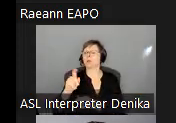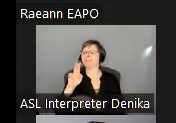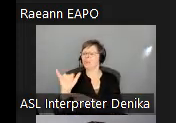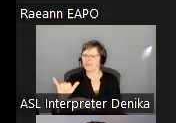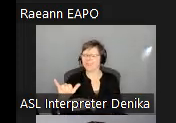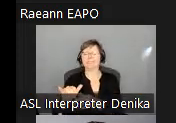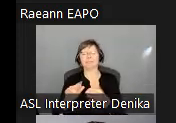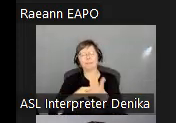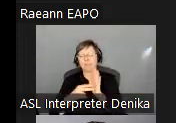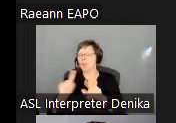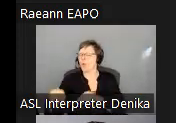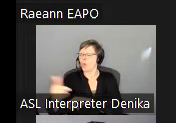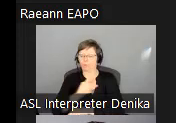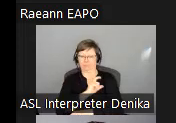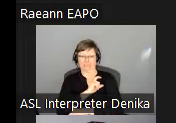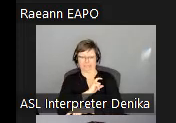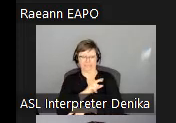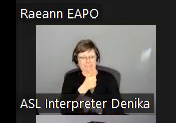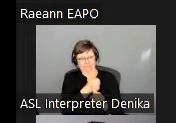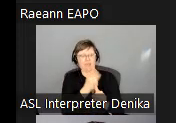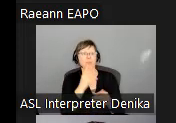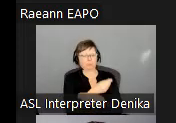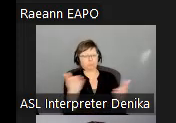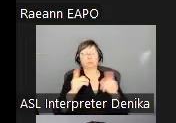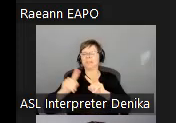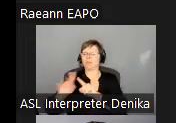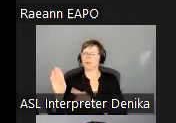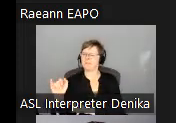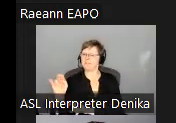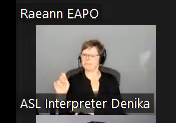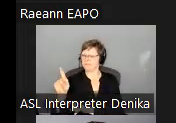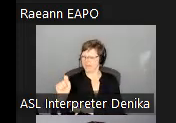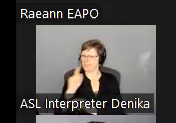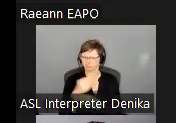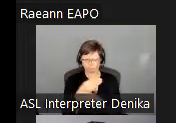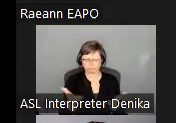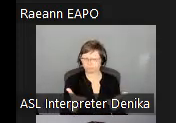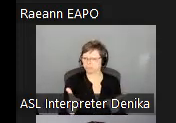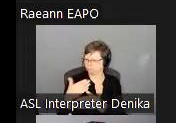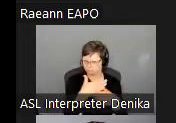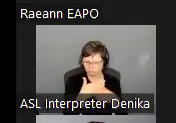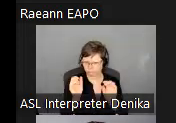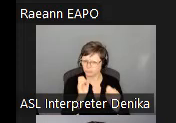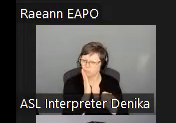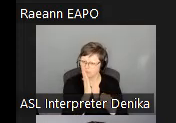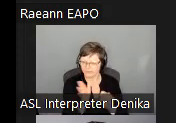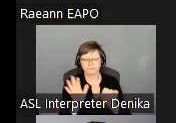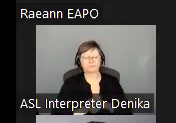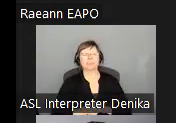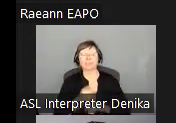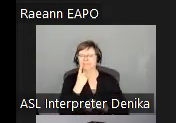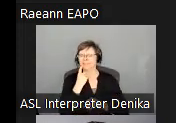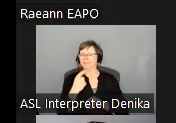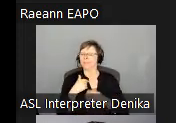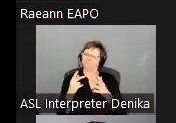police officers, to disseminate to the financial institutions. I did a drive home show